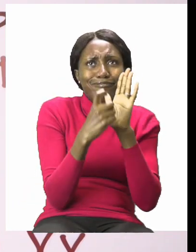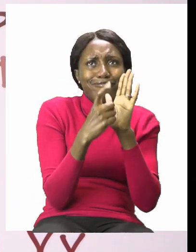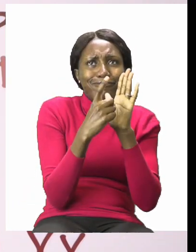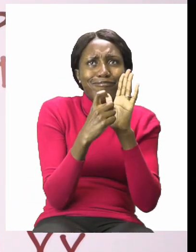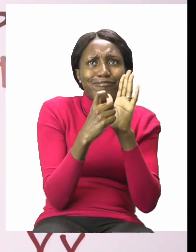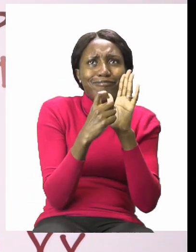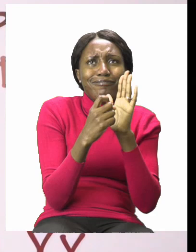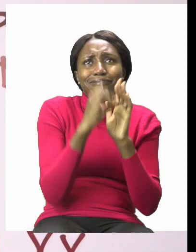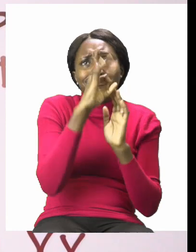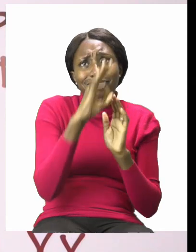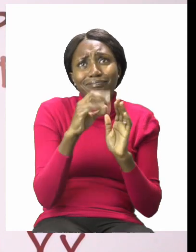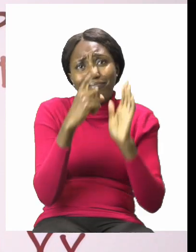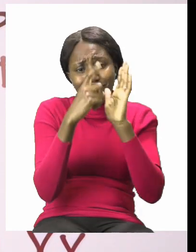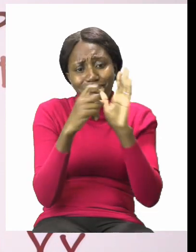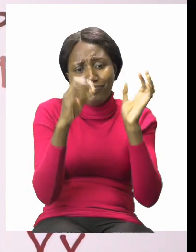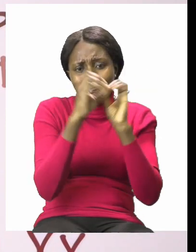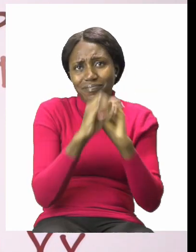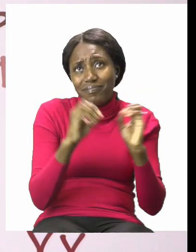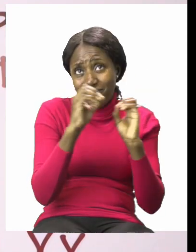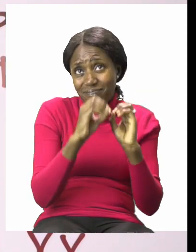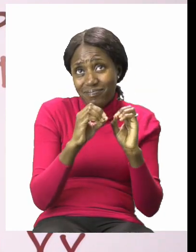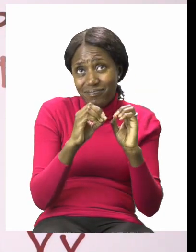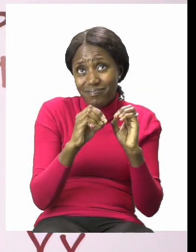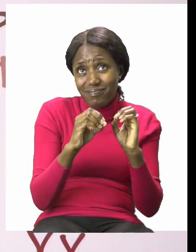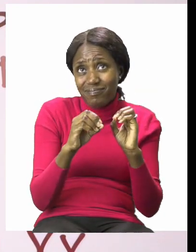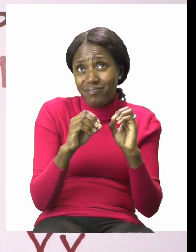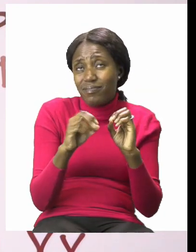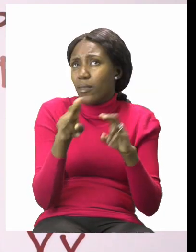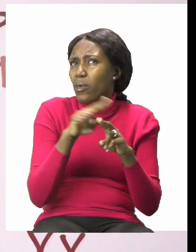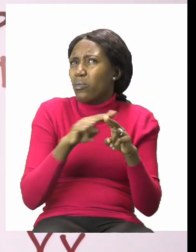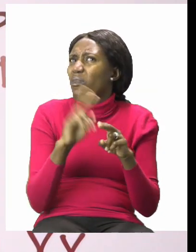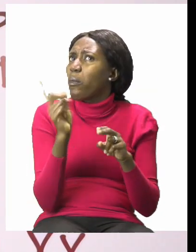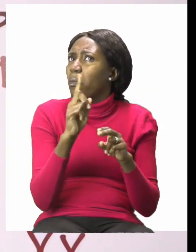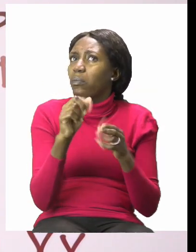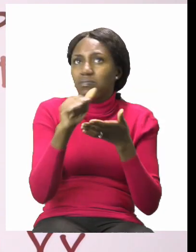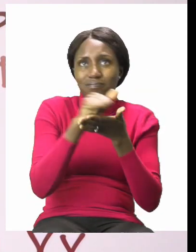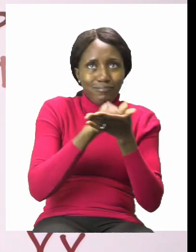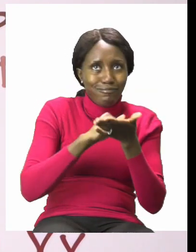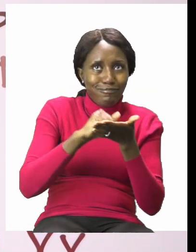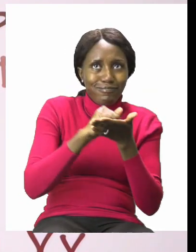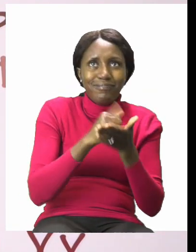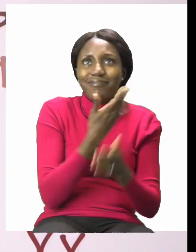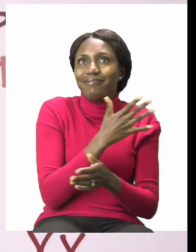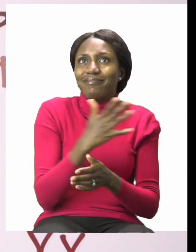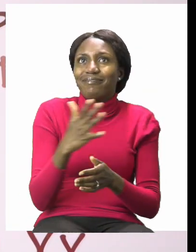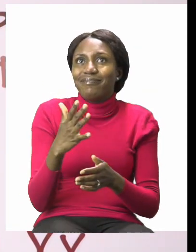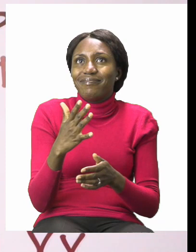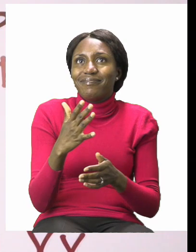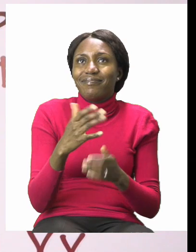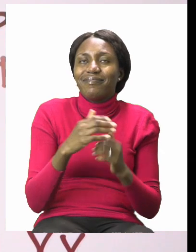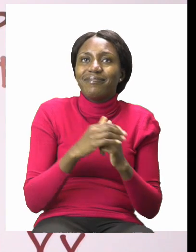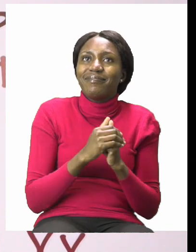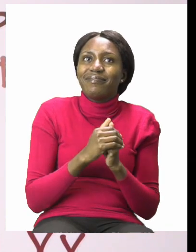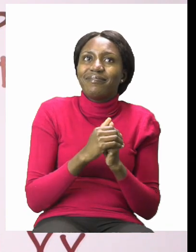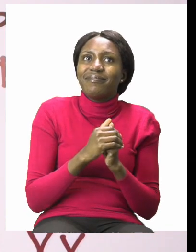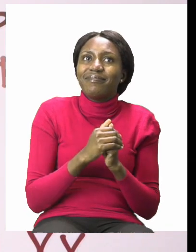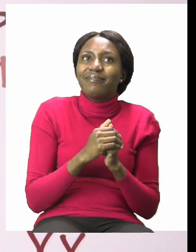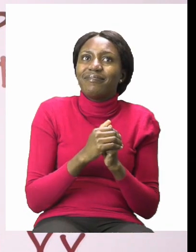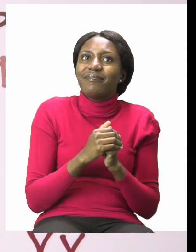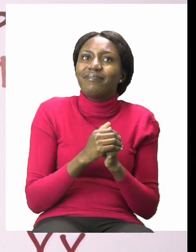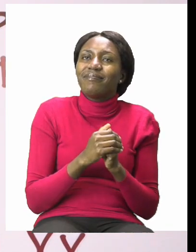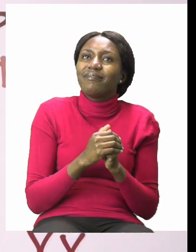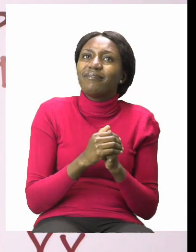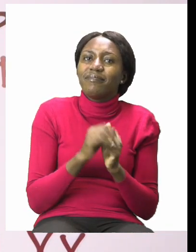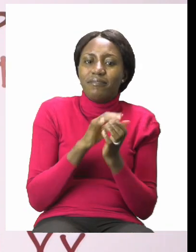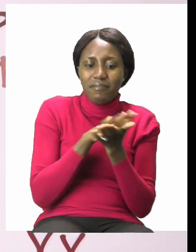Remember, if you don't have sanitizer, you can use soap and water. So we'll start by